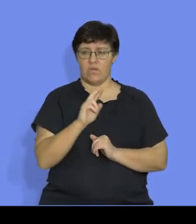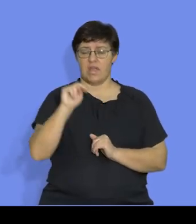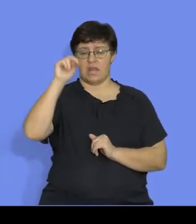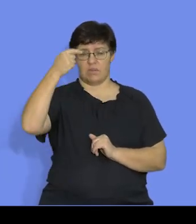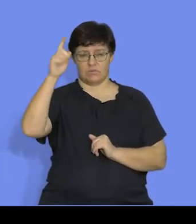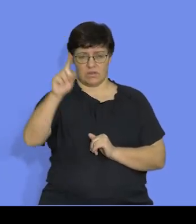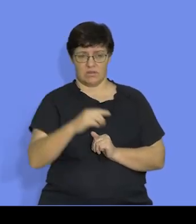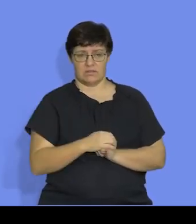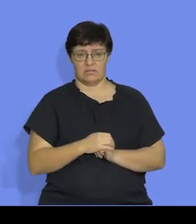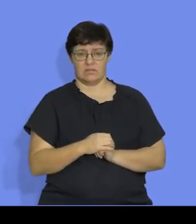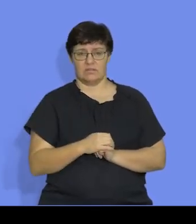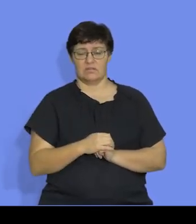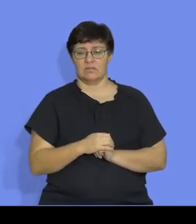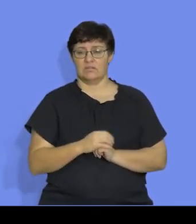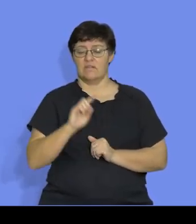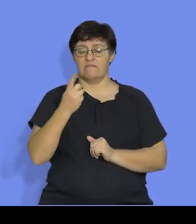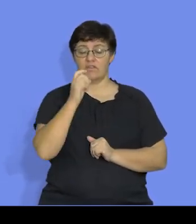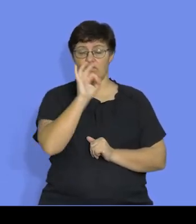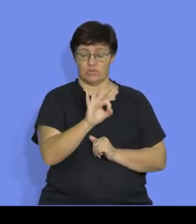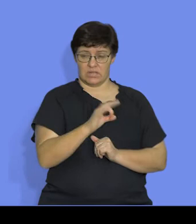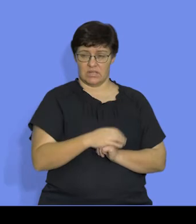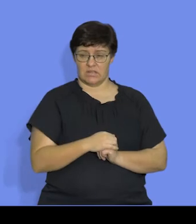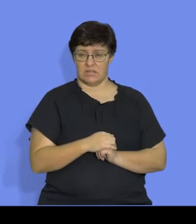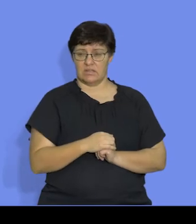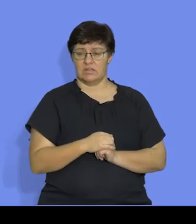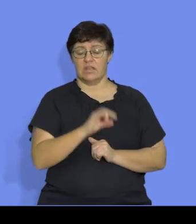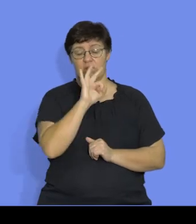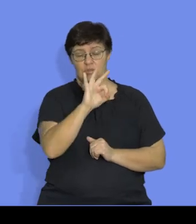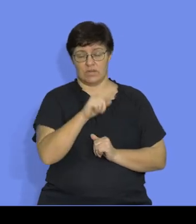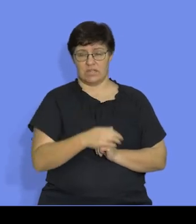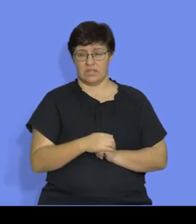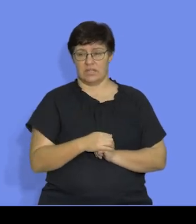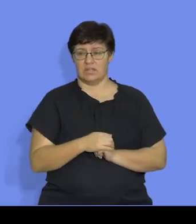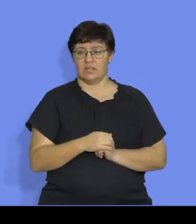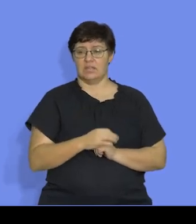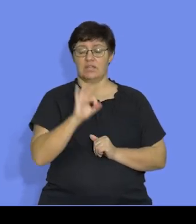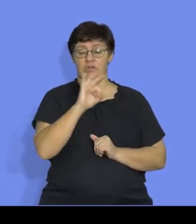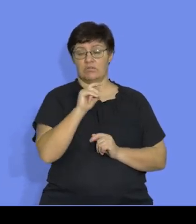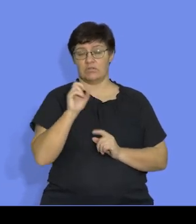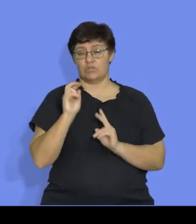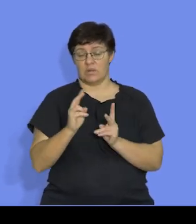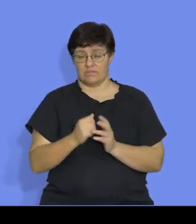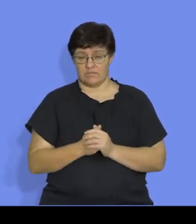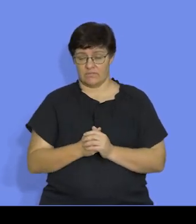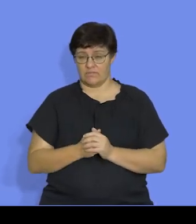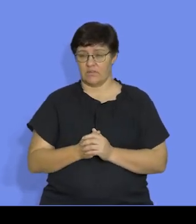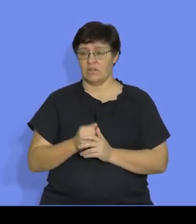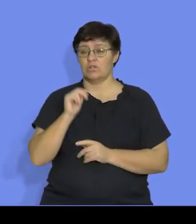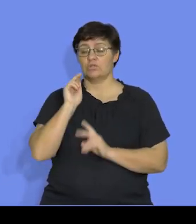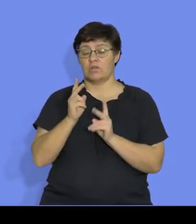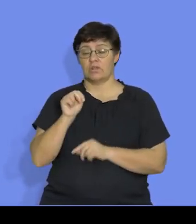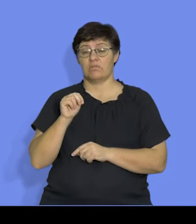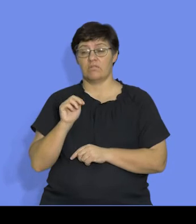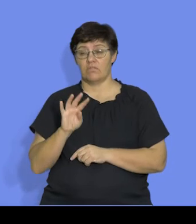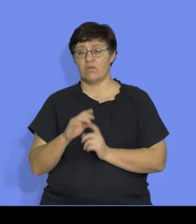power of n minus 1. The first 3 terms will be 3. 3 times 4 gives me 12, and